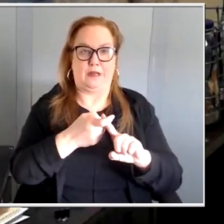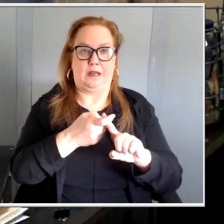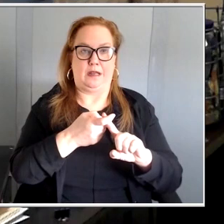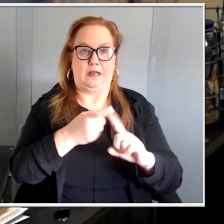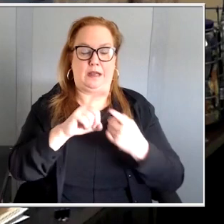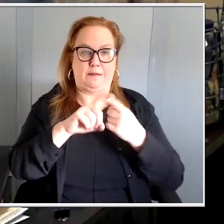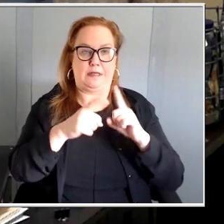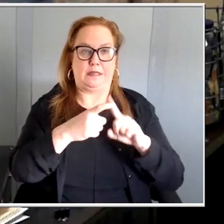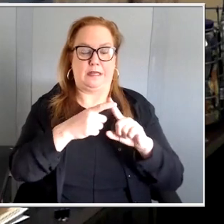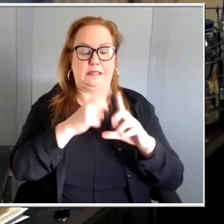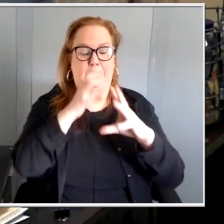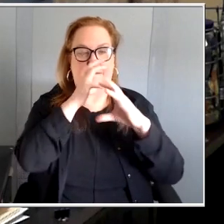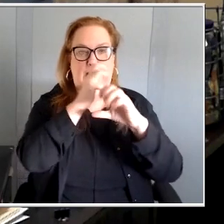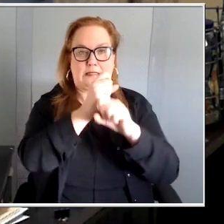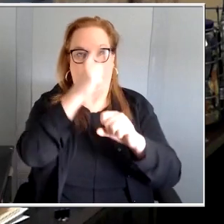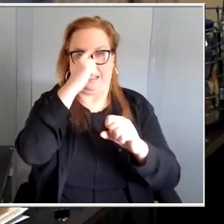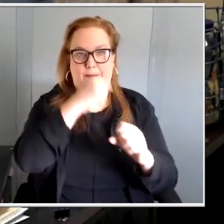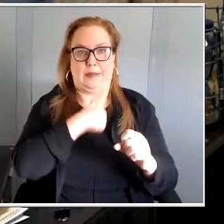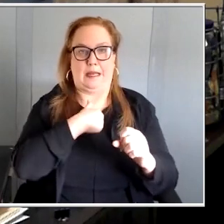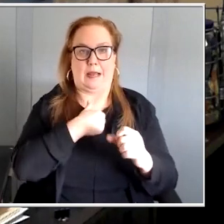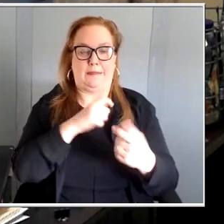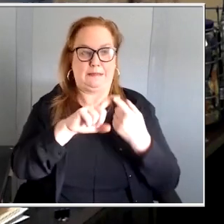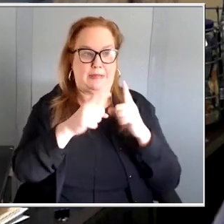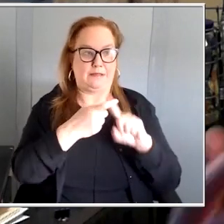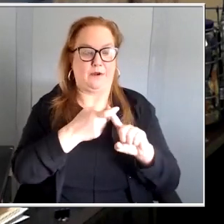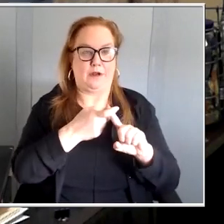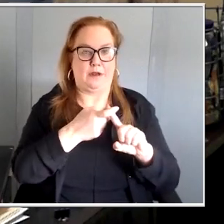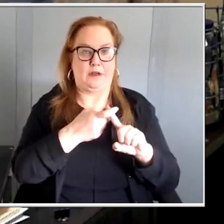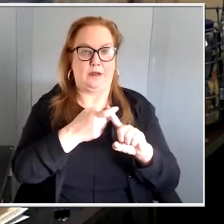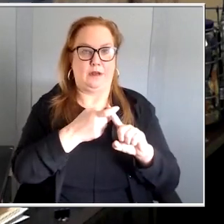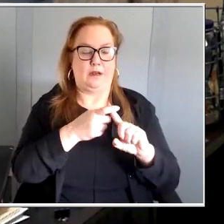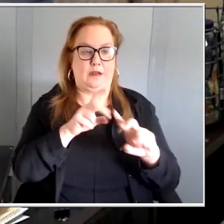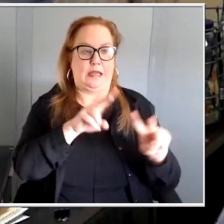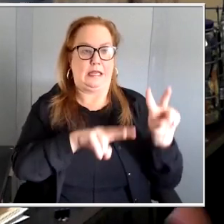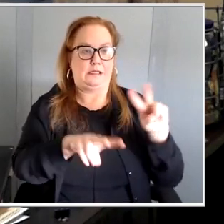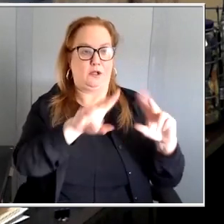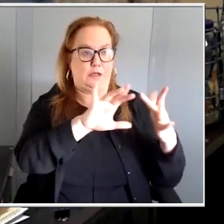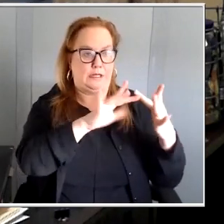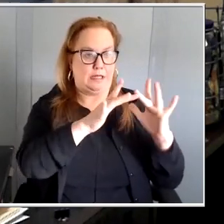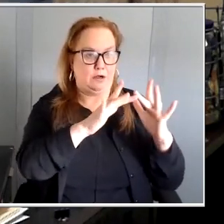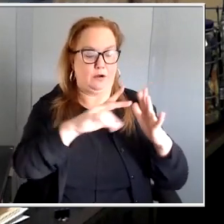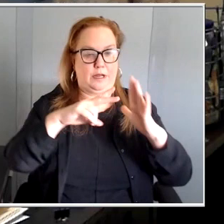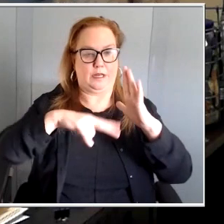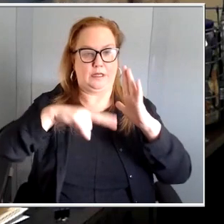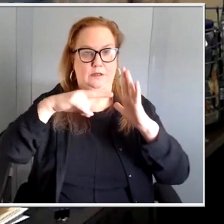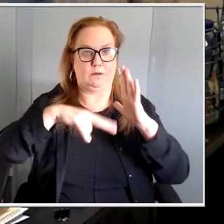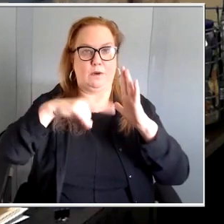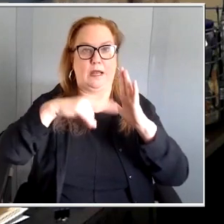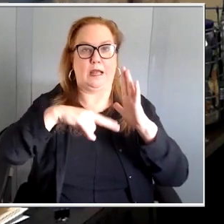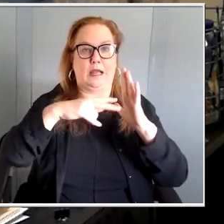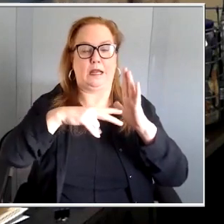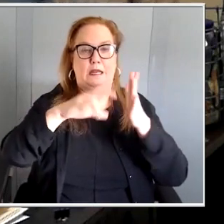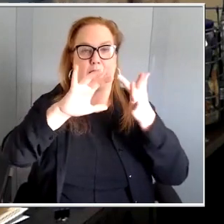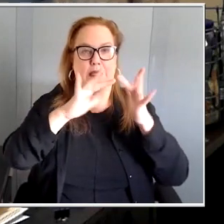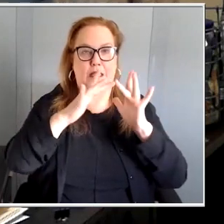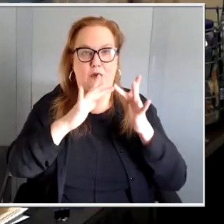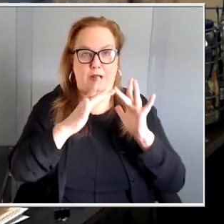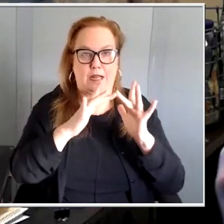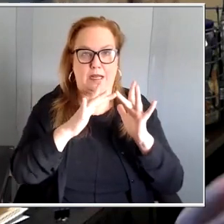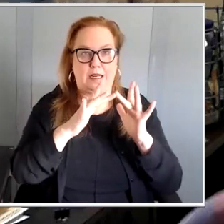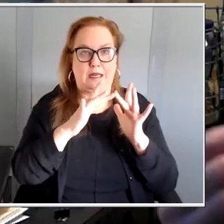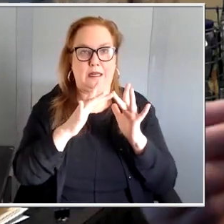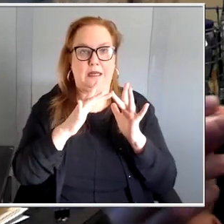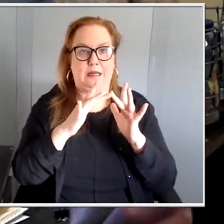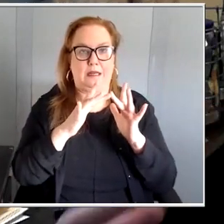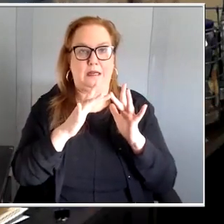it's fascinating to me that he has looked at the internet, he's read the internet,